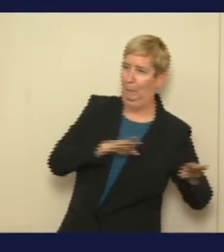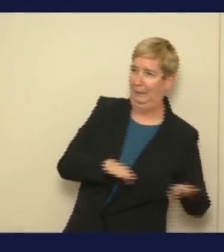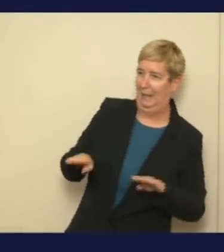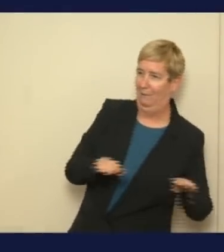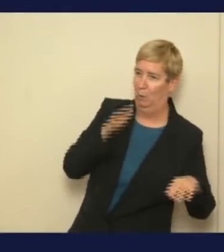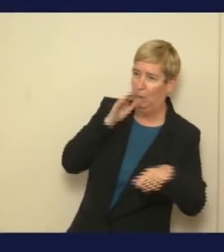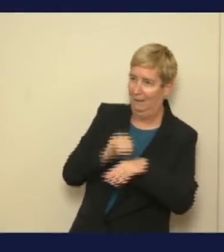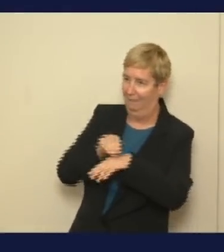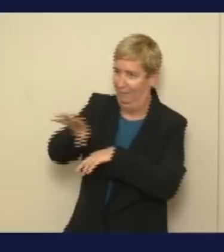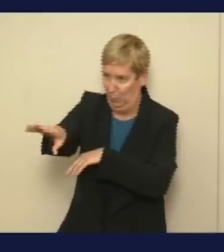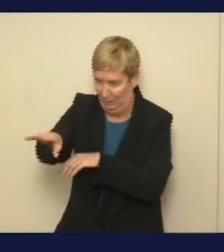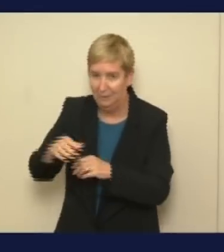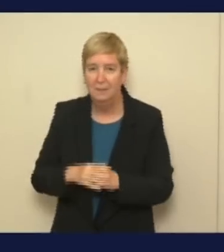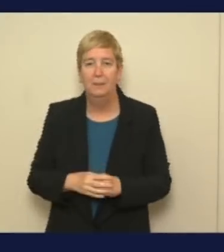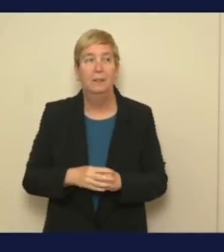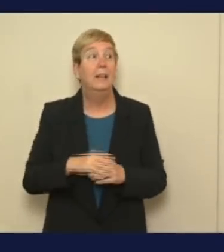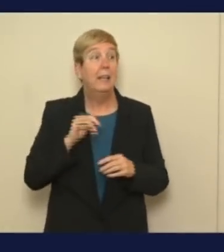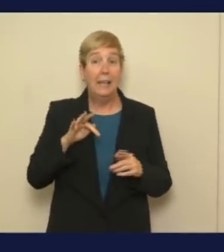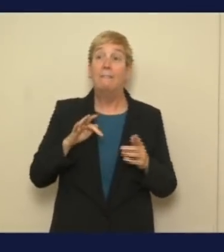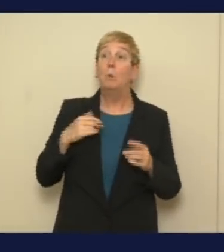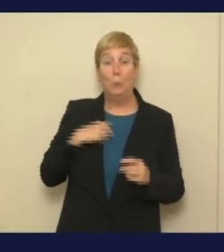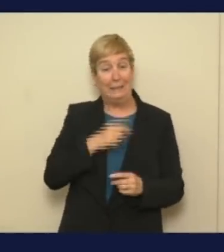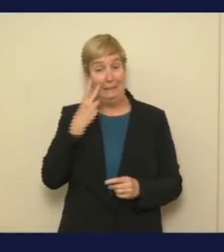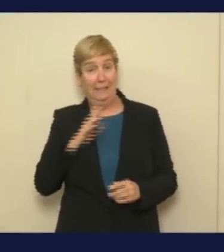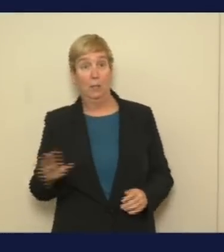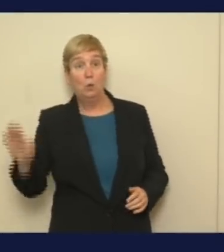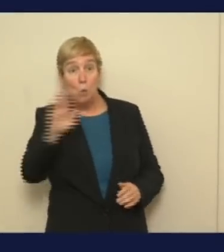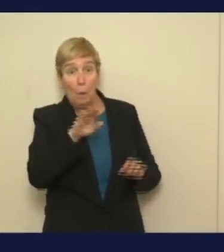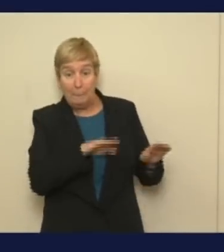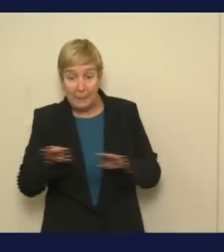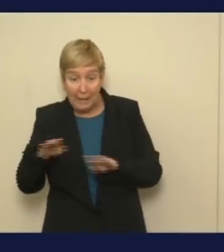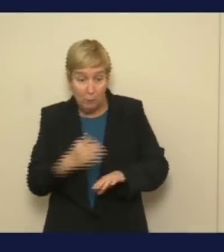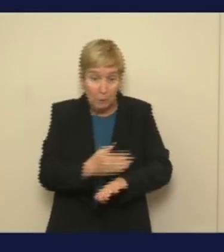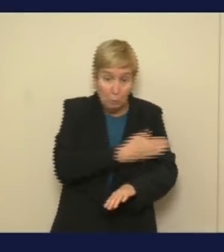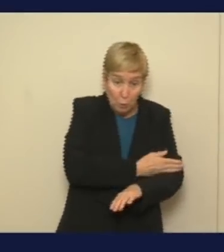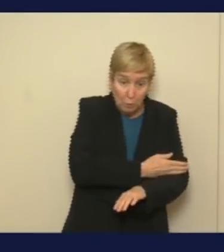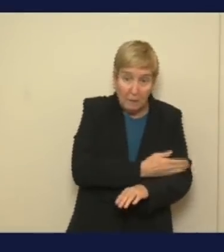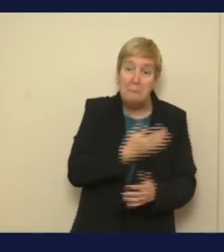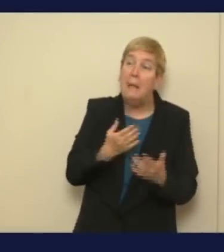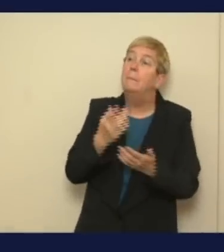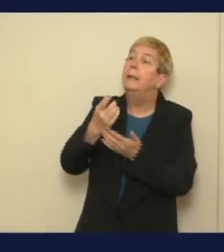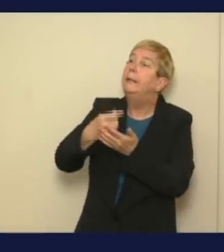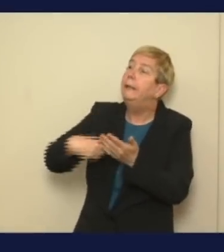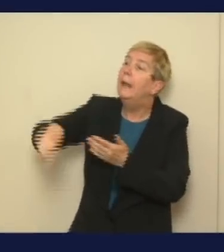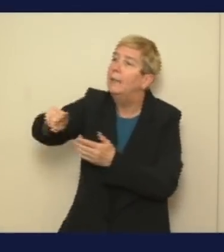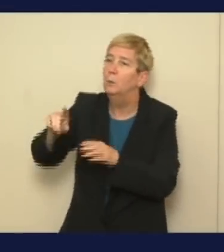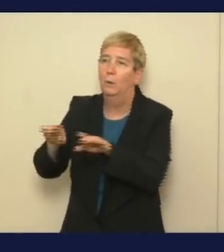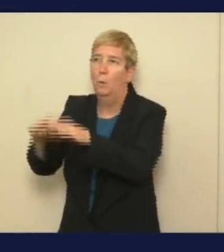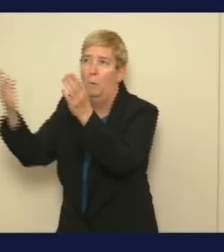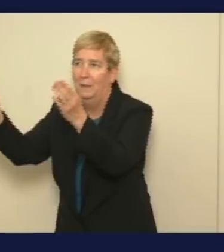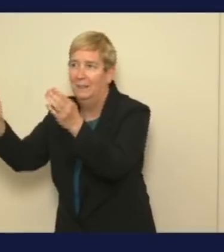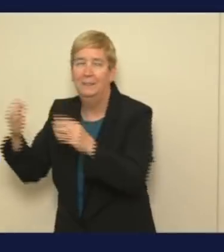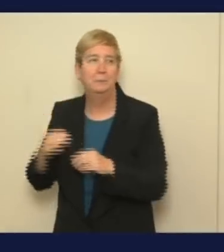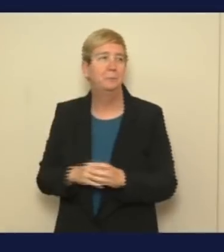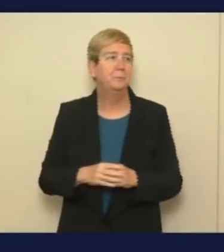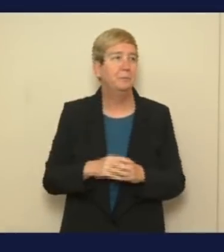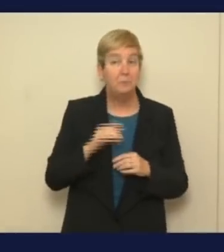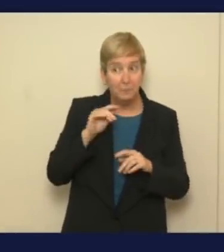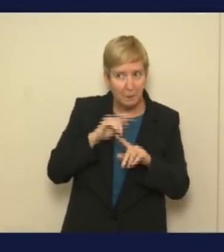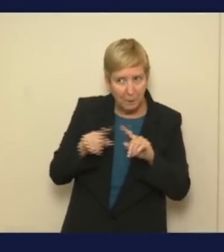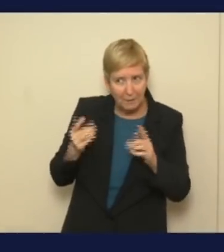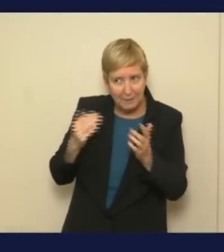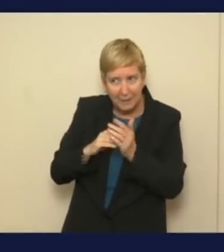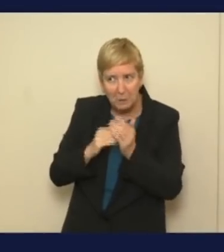at least get a sense that behaviors are changed, that in the next week we feel pretty confident that after, right, they wear